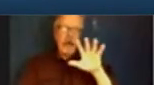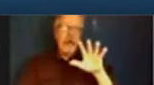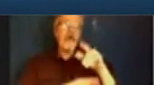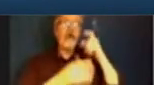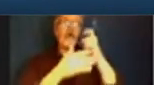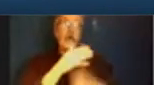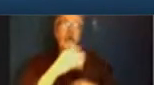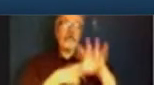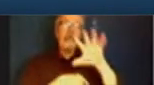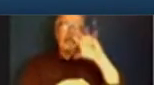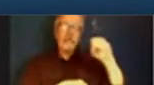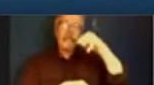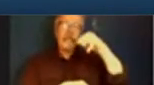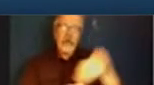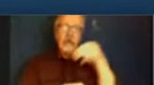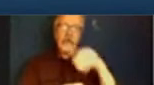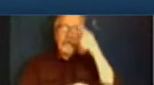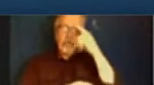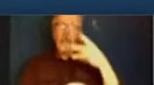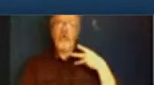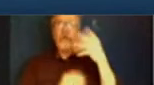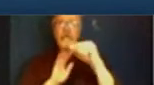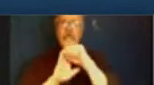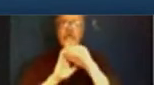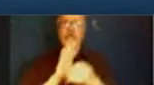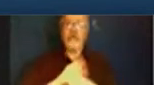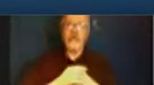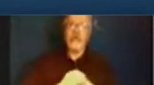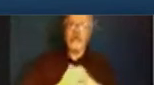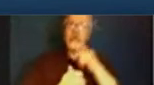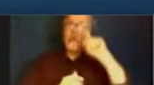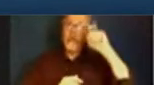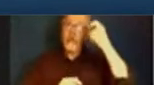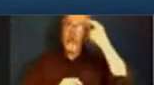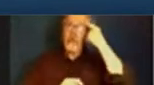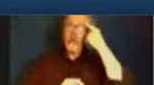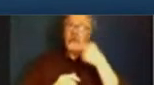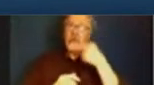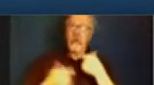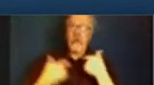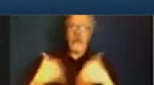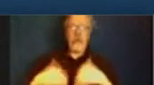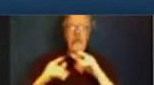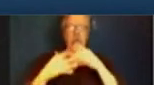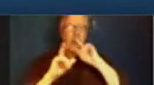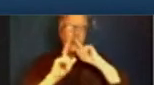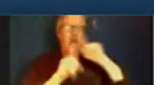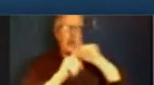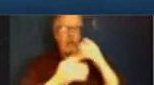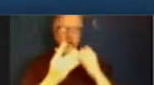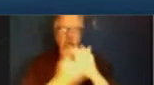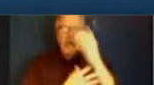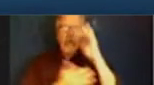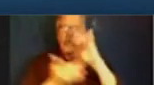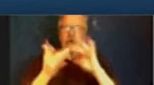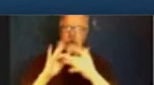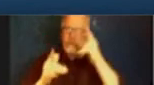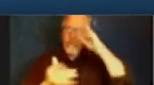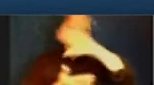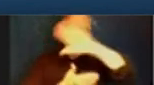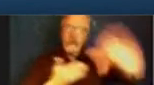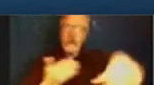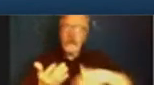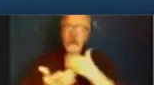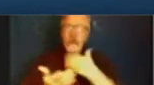As far as eligibility, the portal will be open to all Washingtonians, if I'm correct, Lacey, on this. So the portal will be